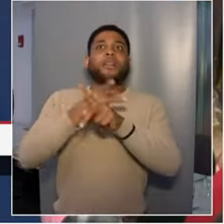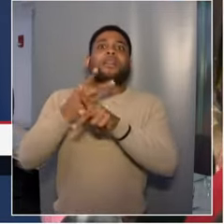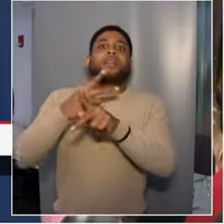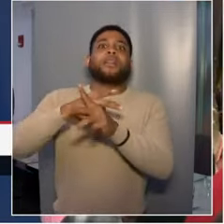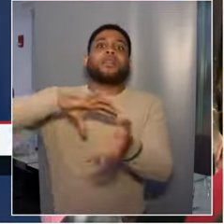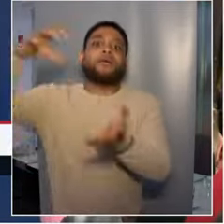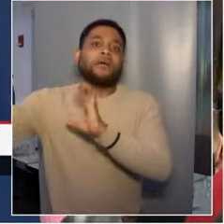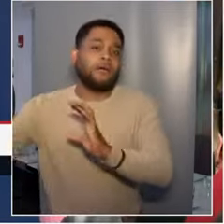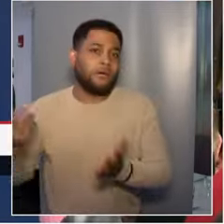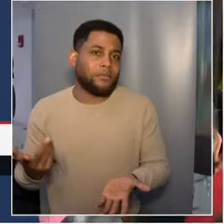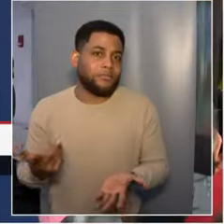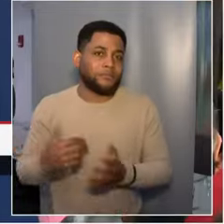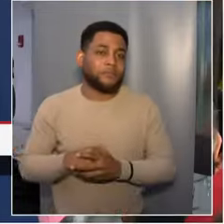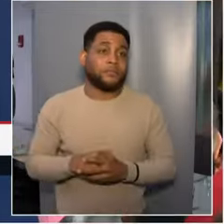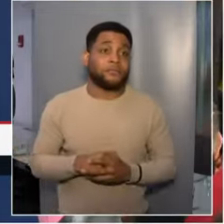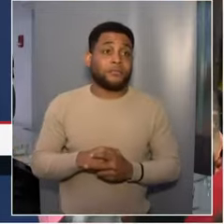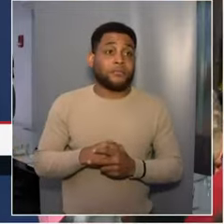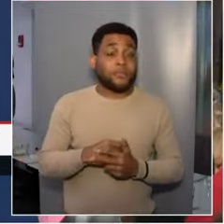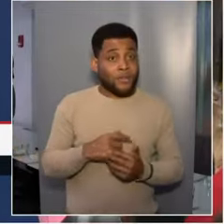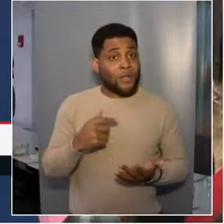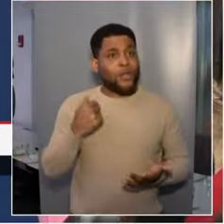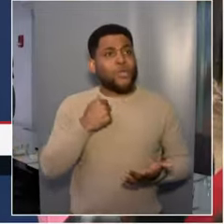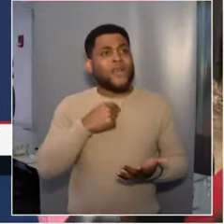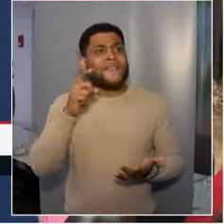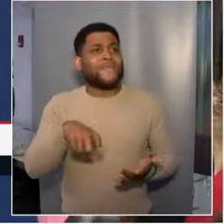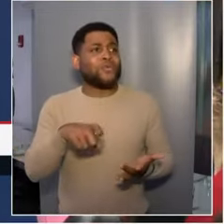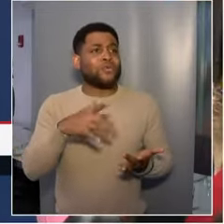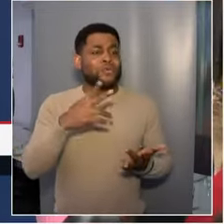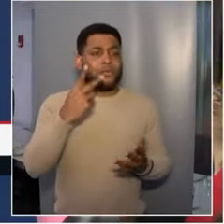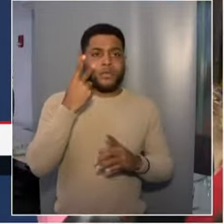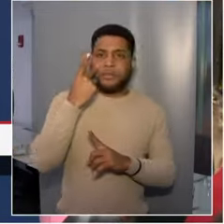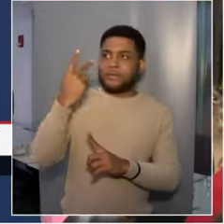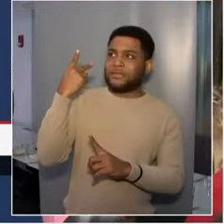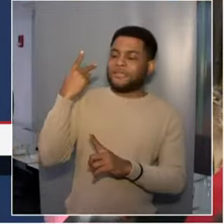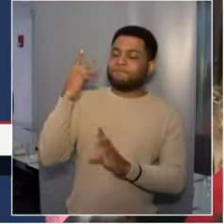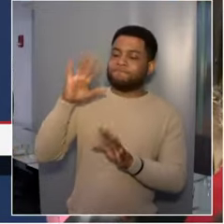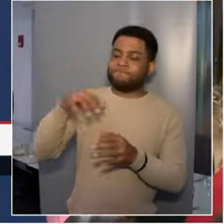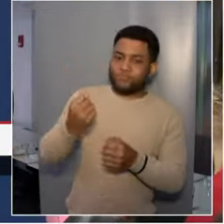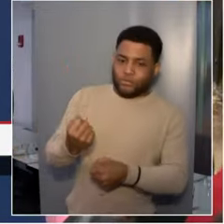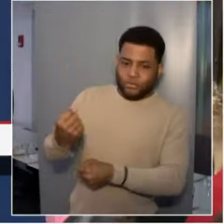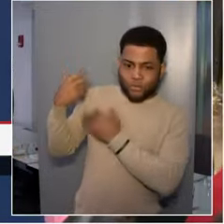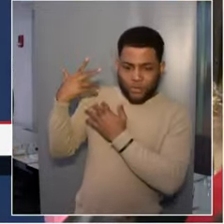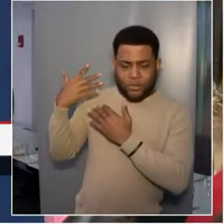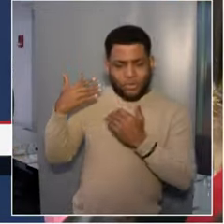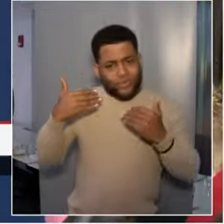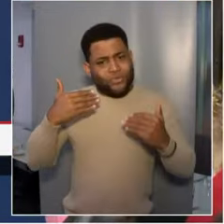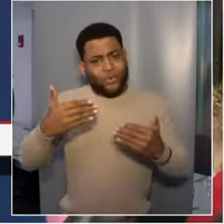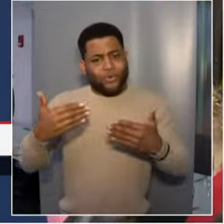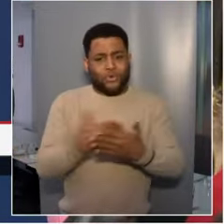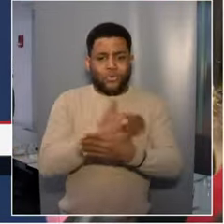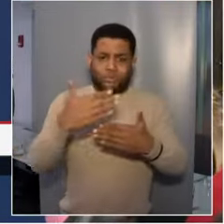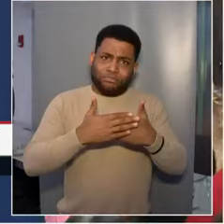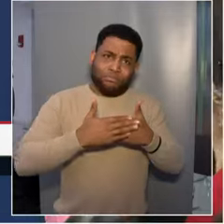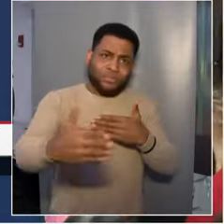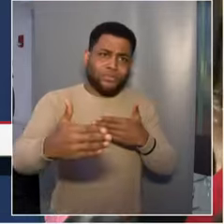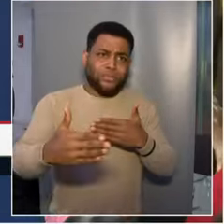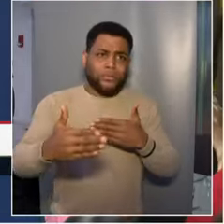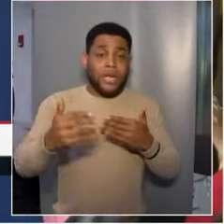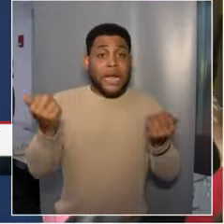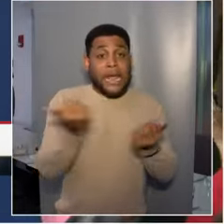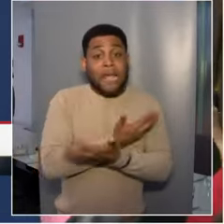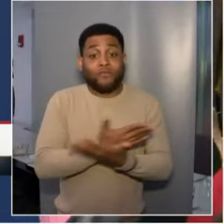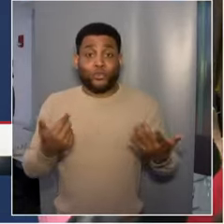to keep moving forward. We have to keep improving on everything that we do. And, you know, I think the atmospheric